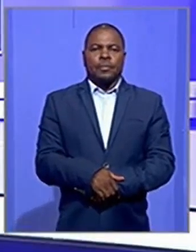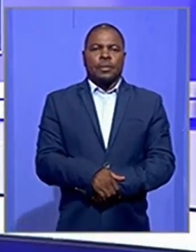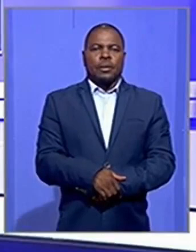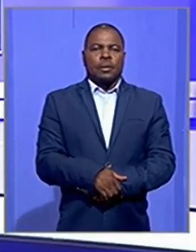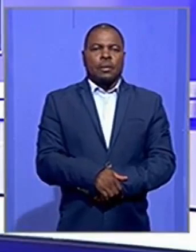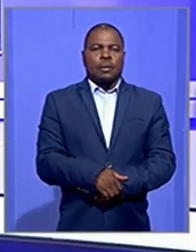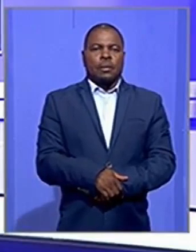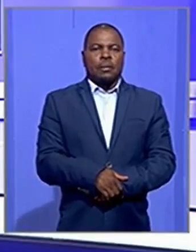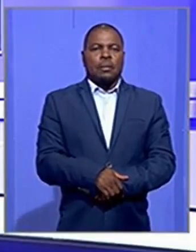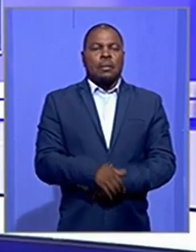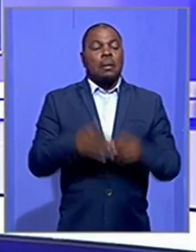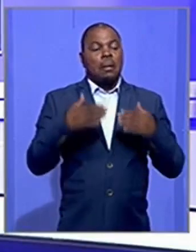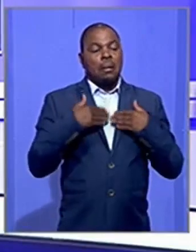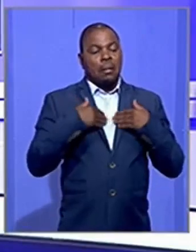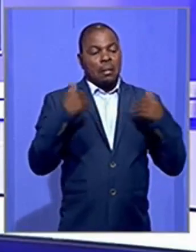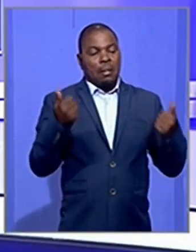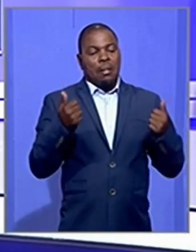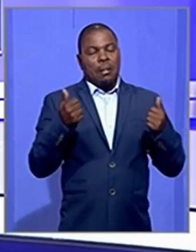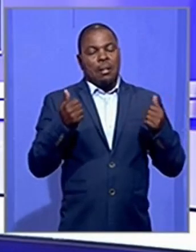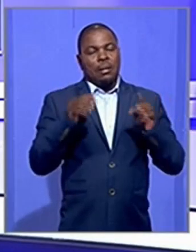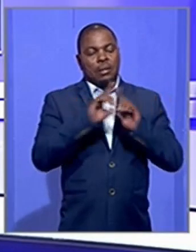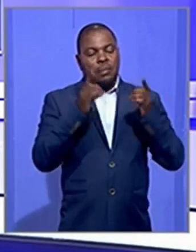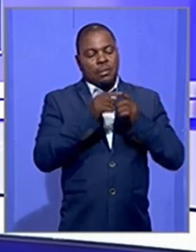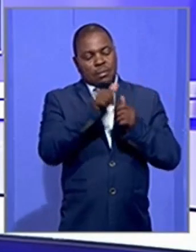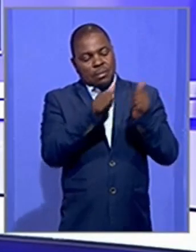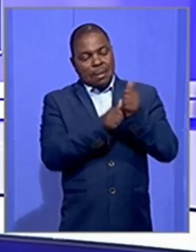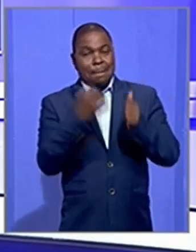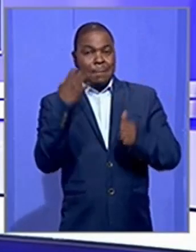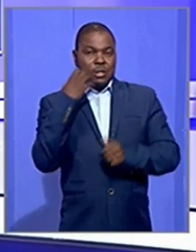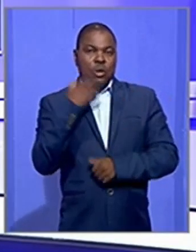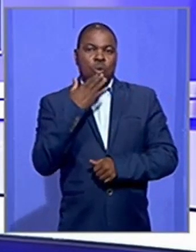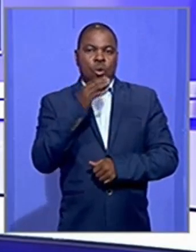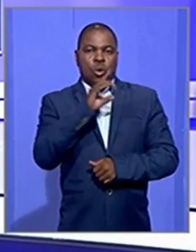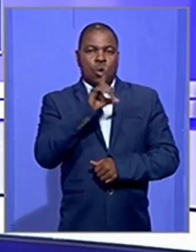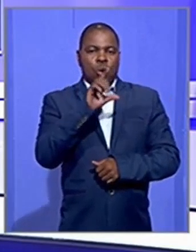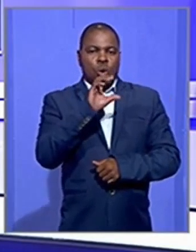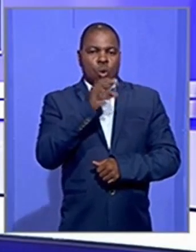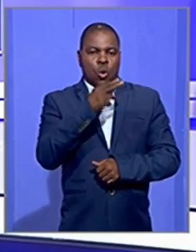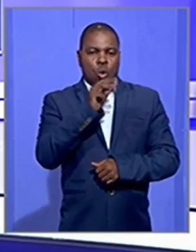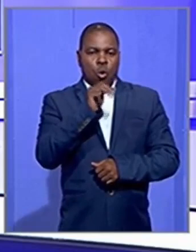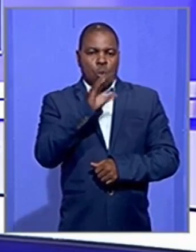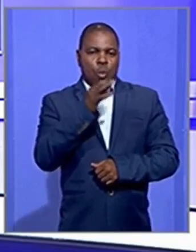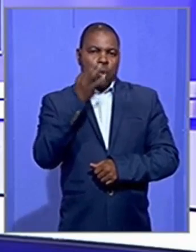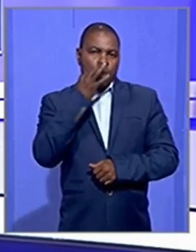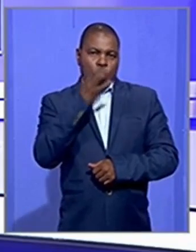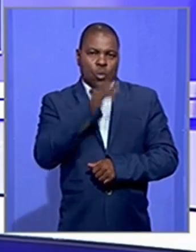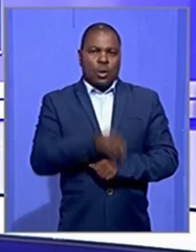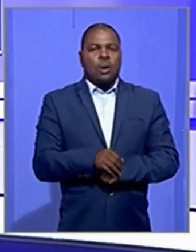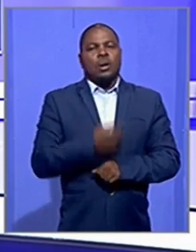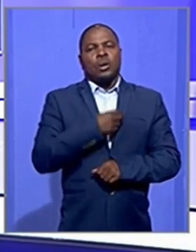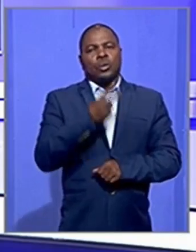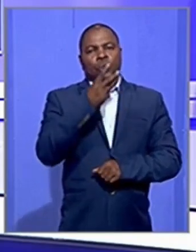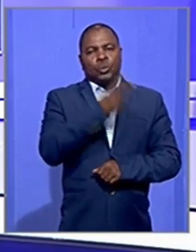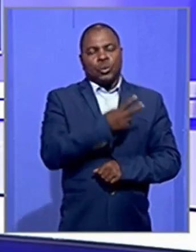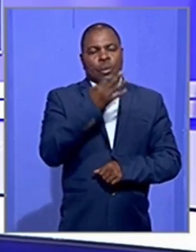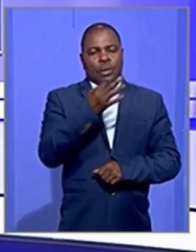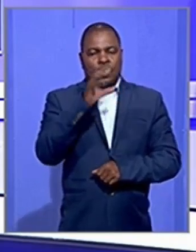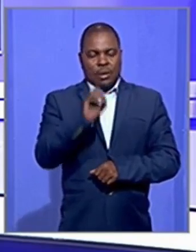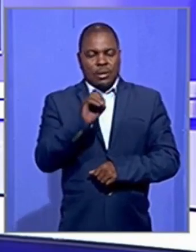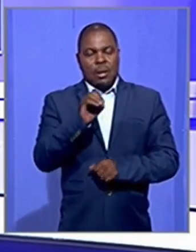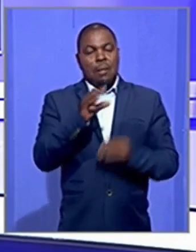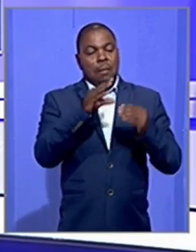Motlatsatona ya boitekanelo Dr. Sibongiseni Dlomo a re diranta di feta dimilione di le 230 di duetse